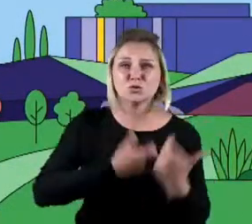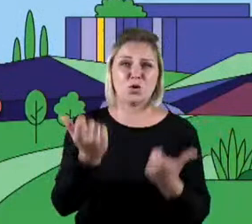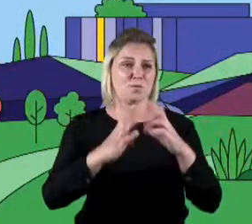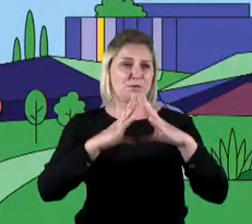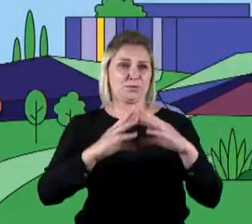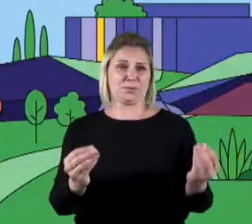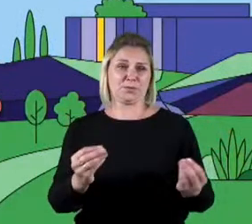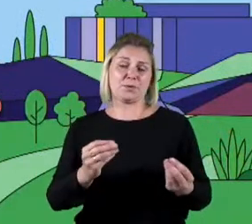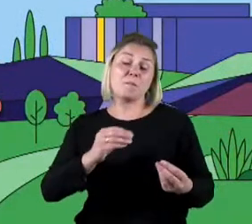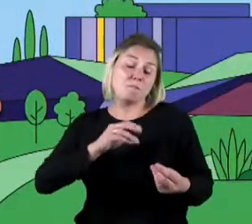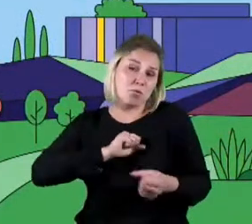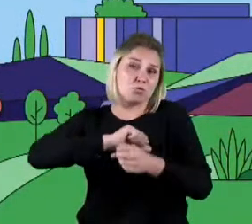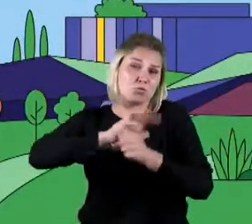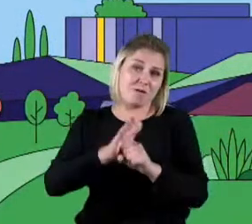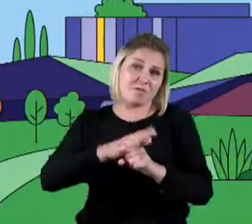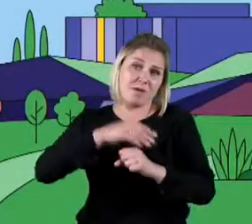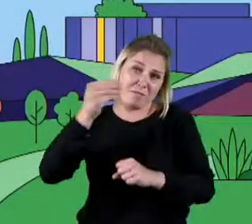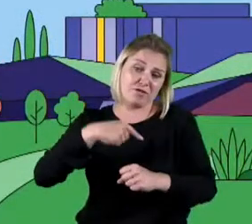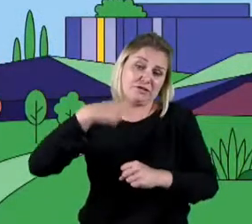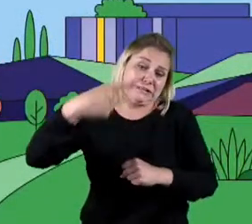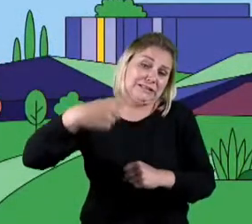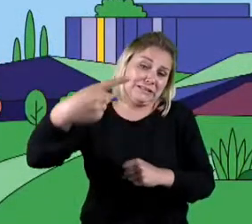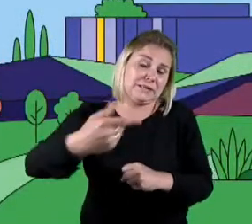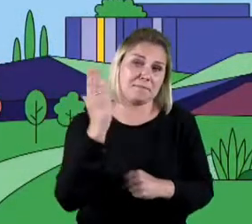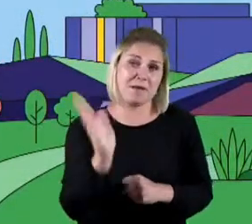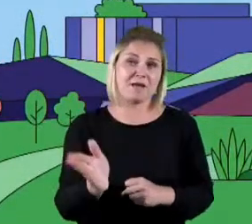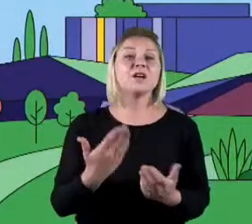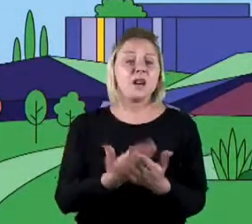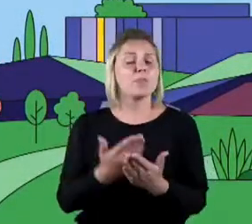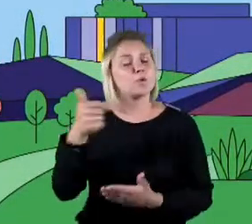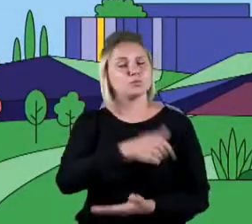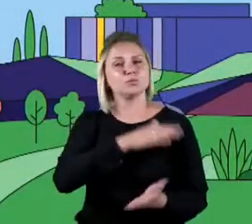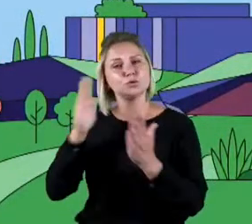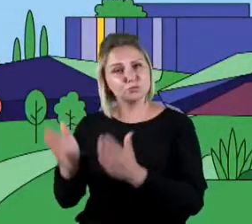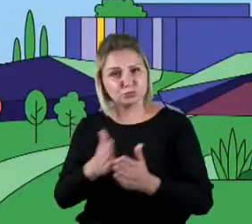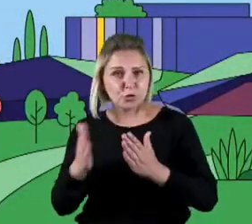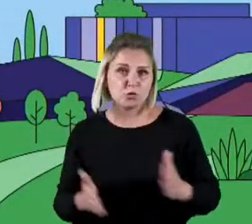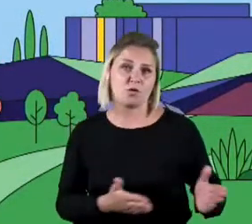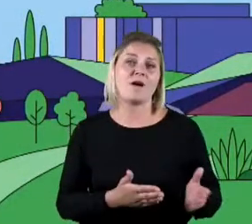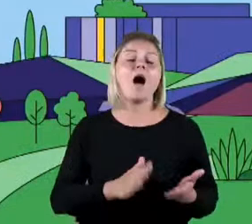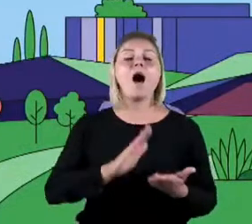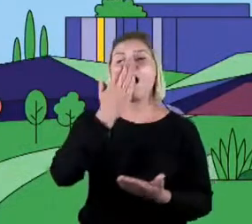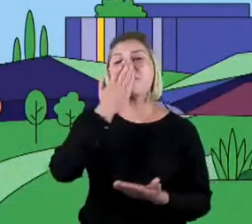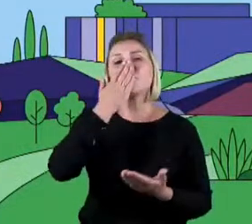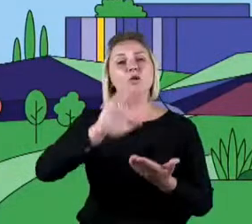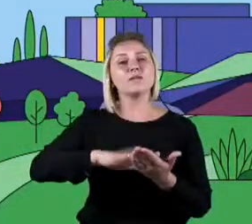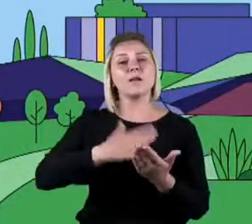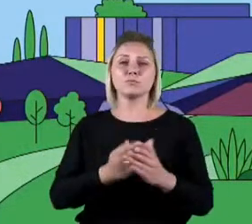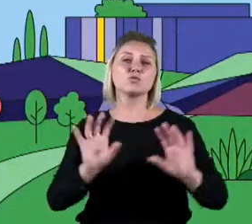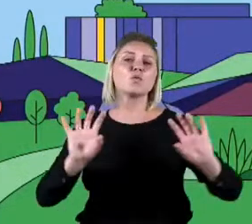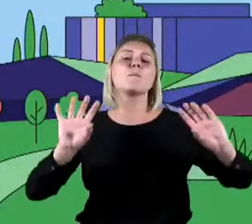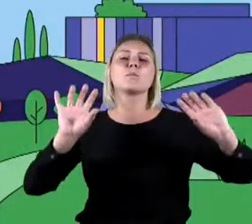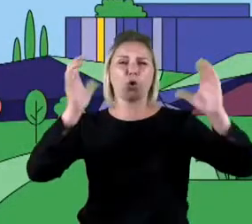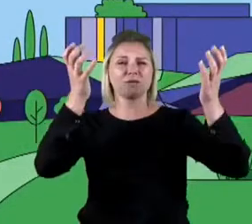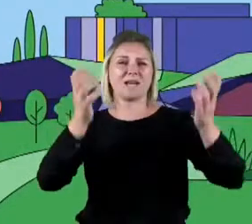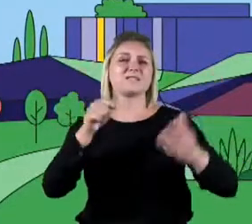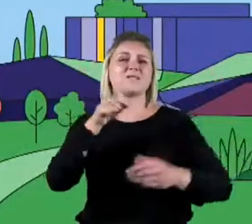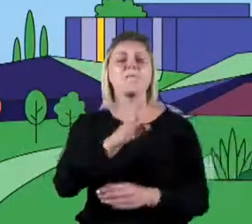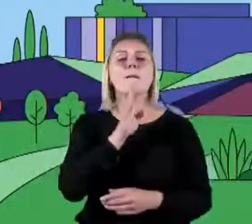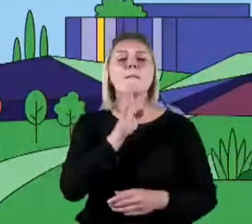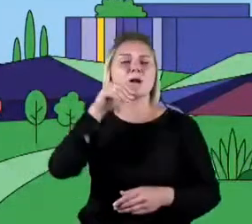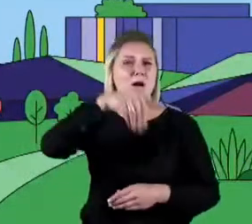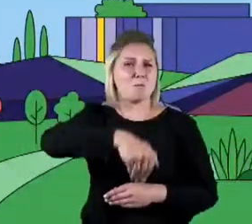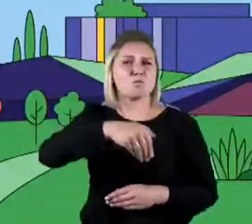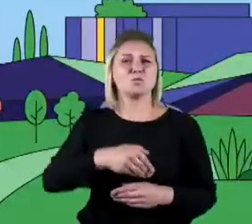handle this pandemic, and perhaps there's more in front of us, and we need to be prepared in terms of protests that in